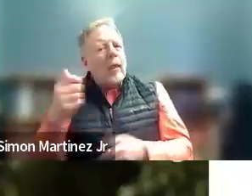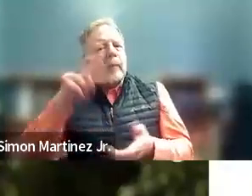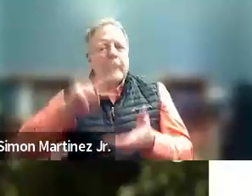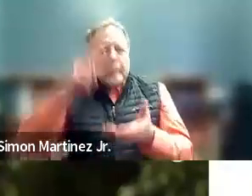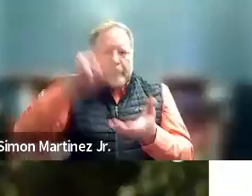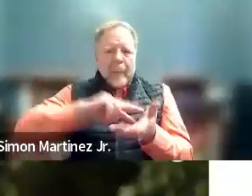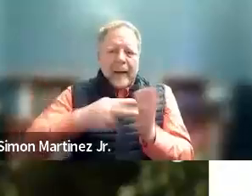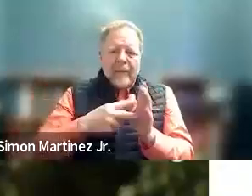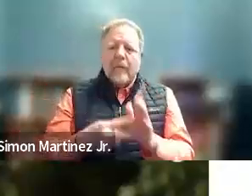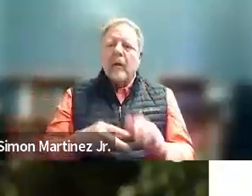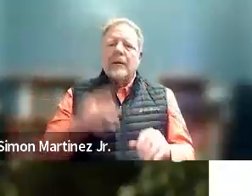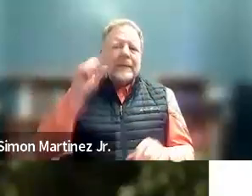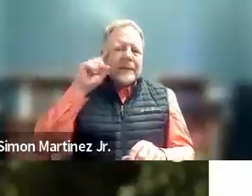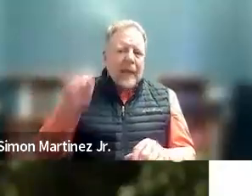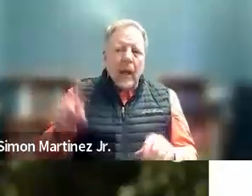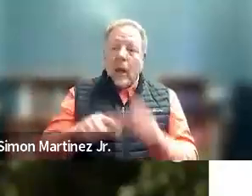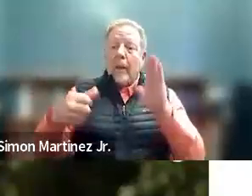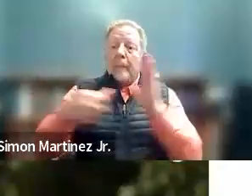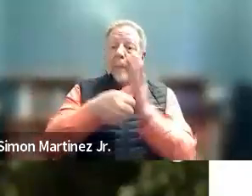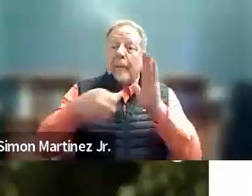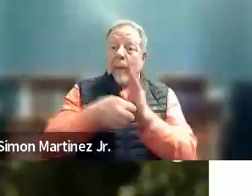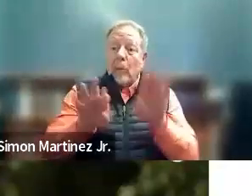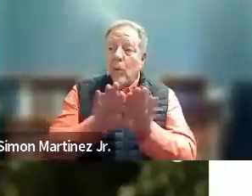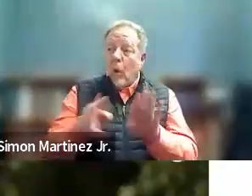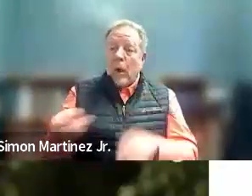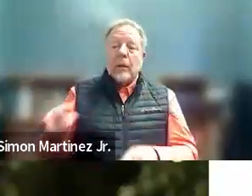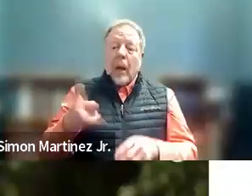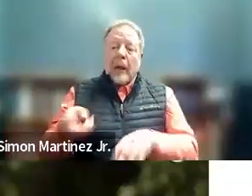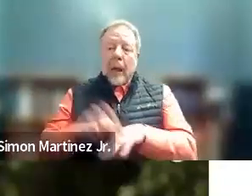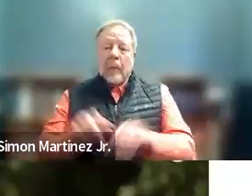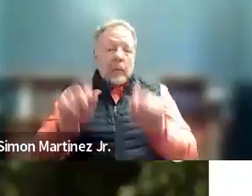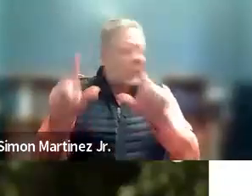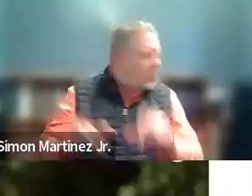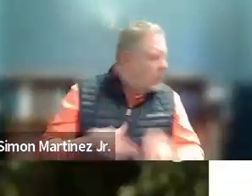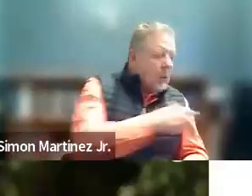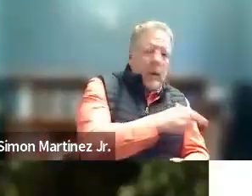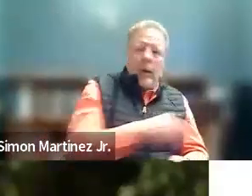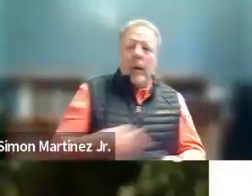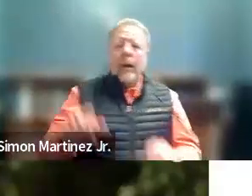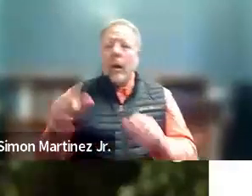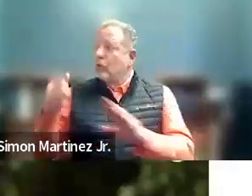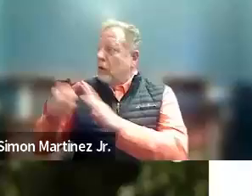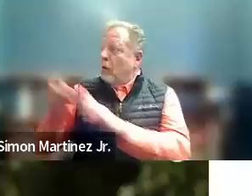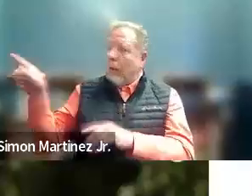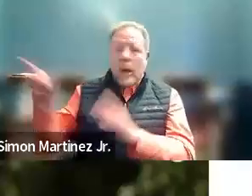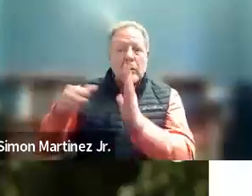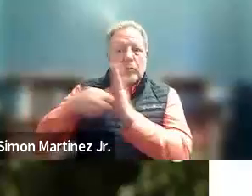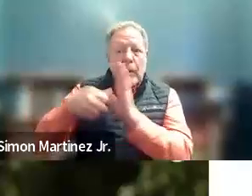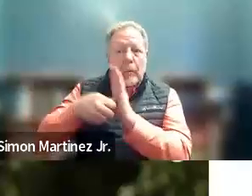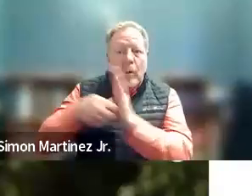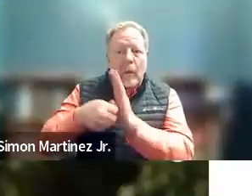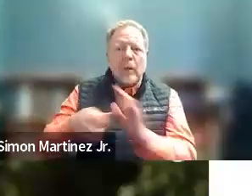So if like a doorbell rings and someone gets up, away from their Zoom window to go get it, that doorbell ring is probably